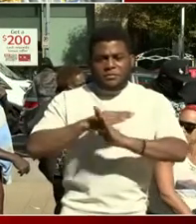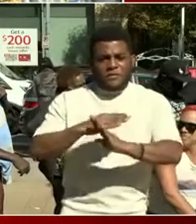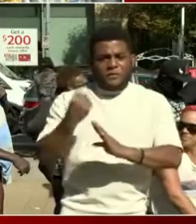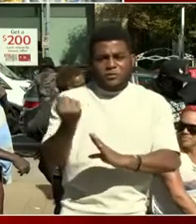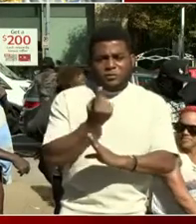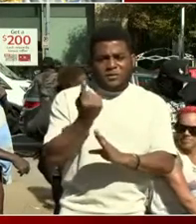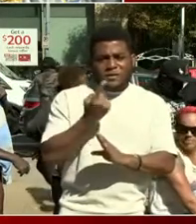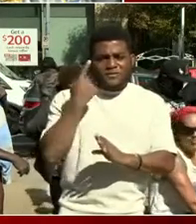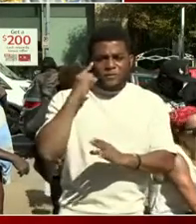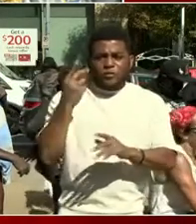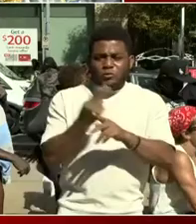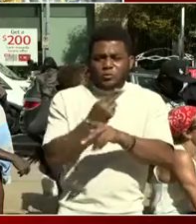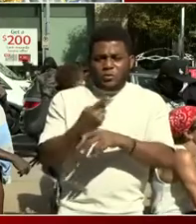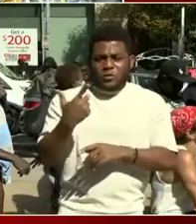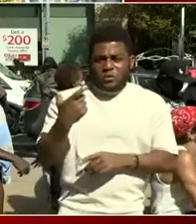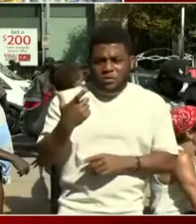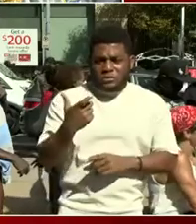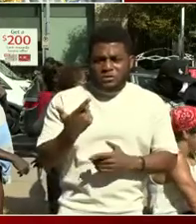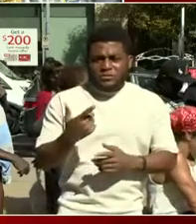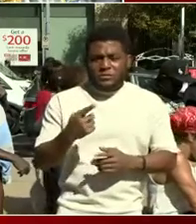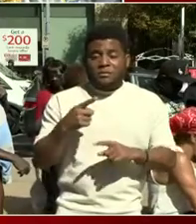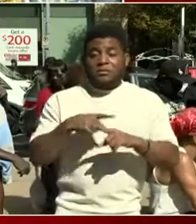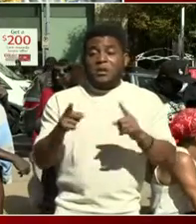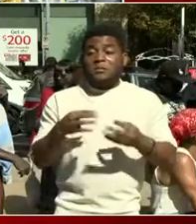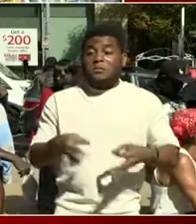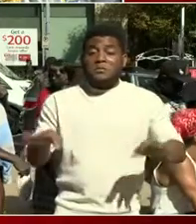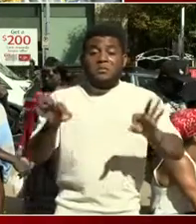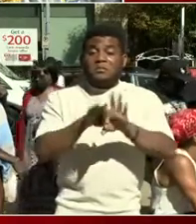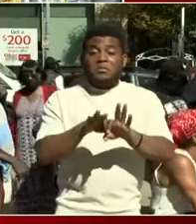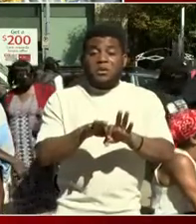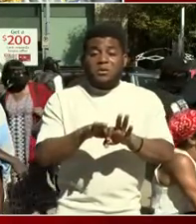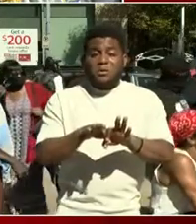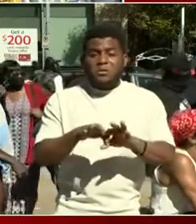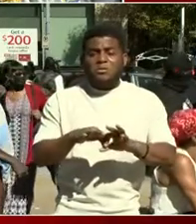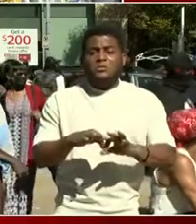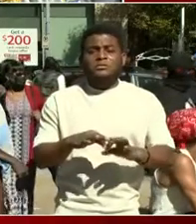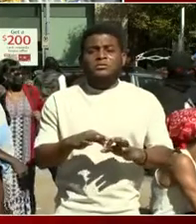it is important that we can tell the story of how